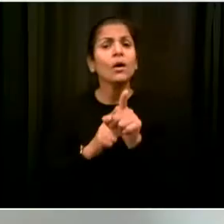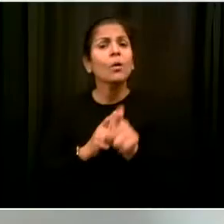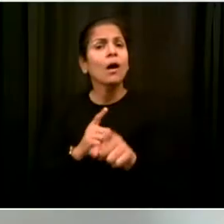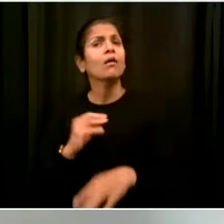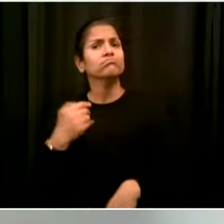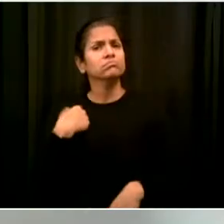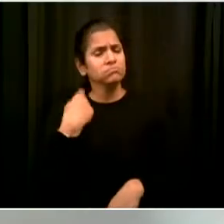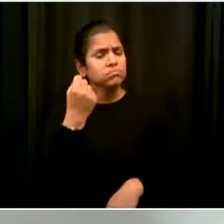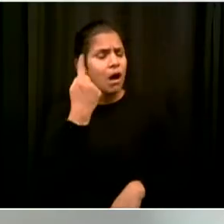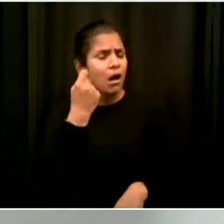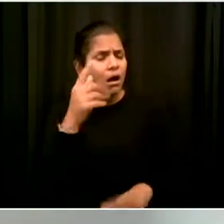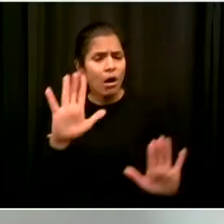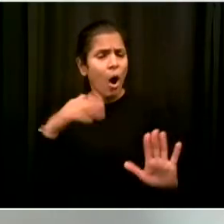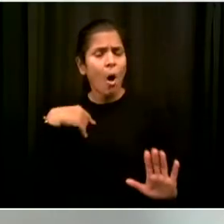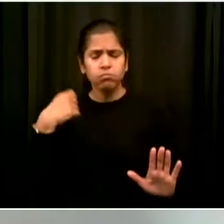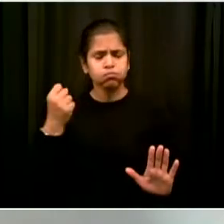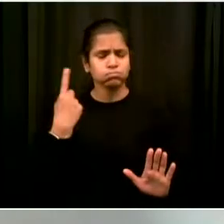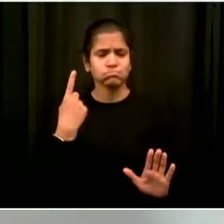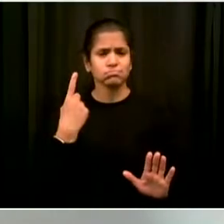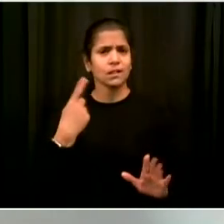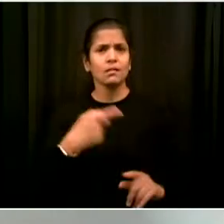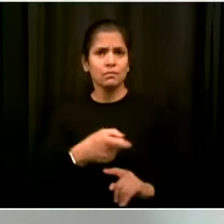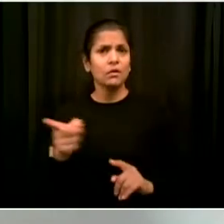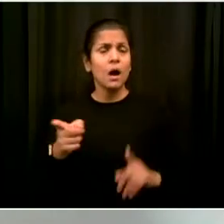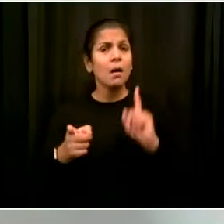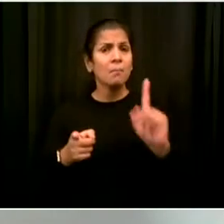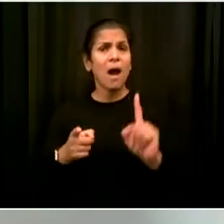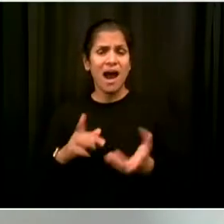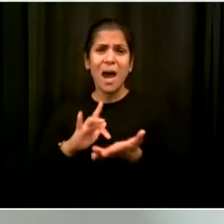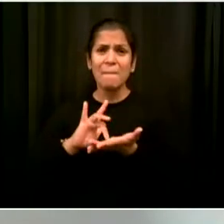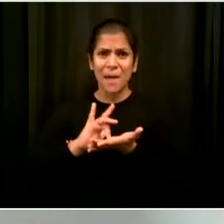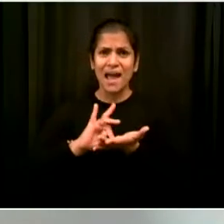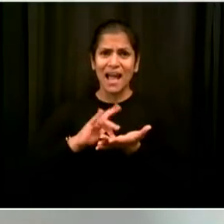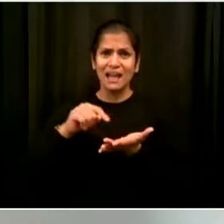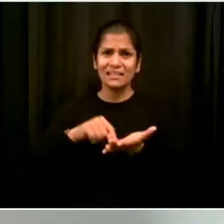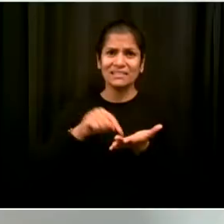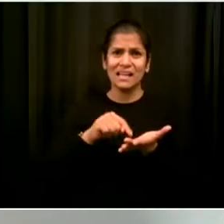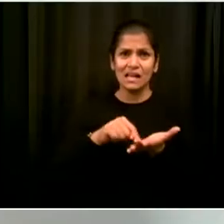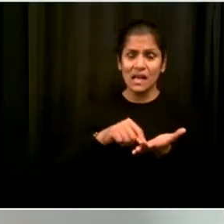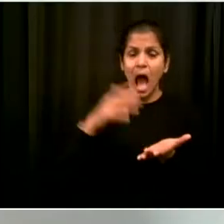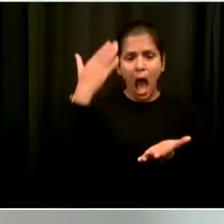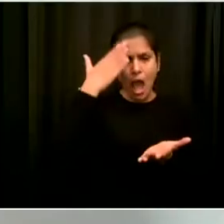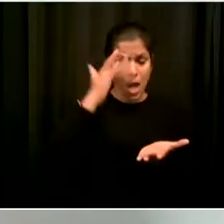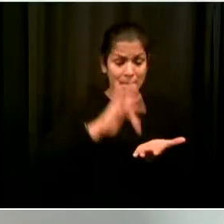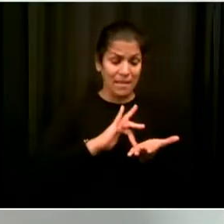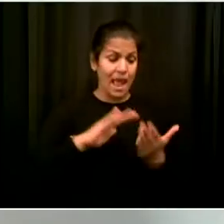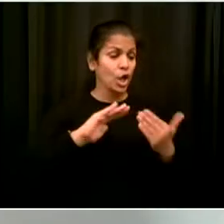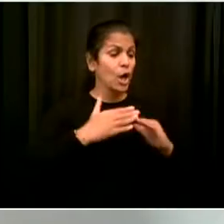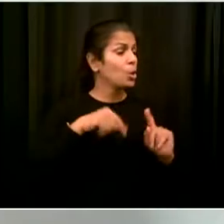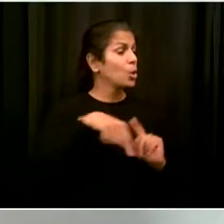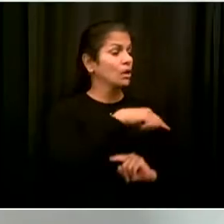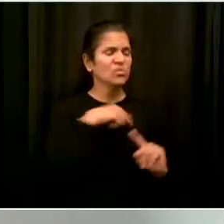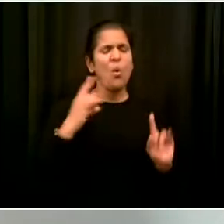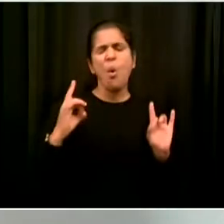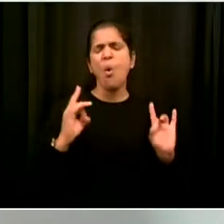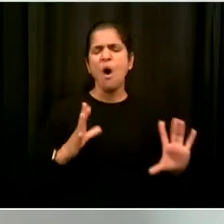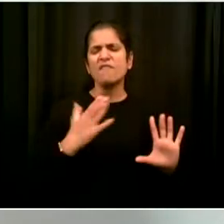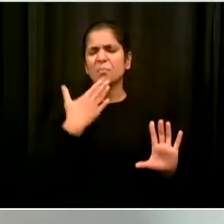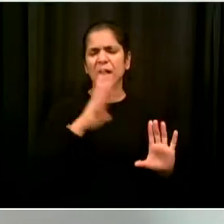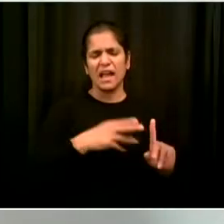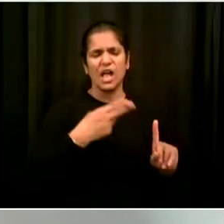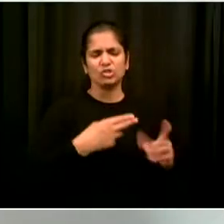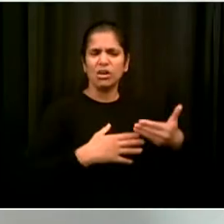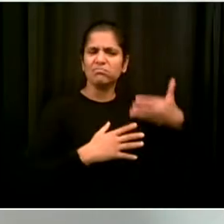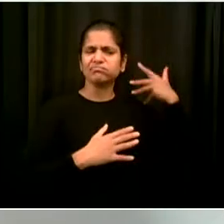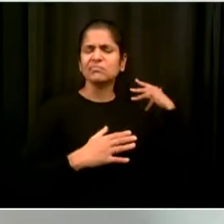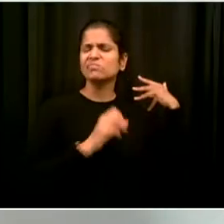the needs correctly of people, particularly from Black and Brown communities. So we have a lot of experience in understanding how we can take the data on what we know